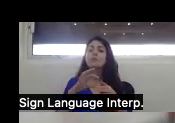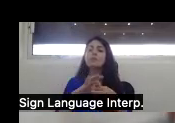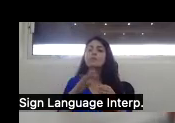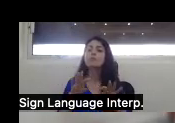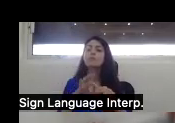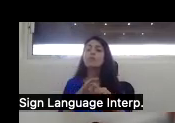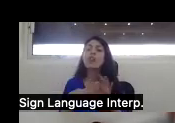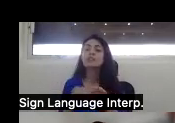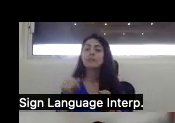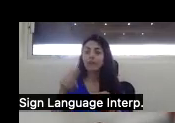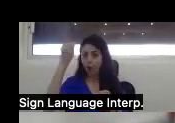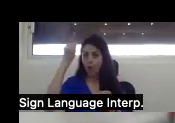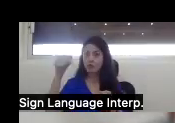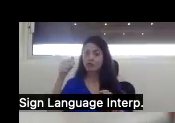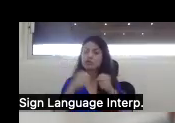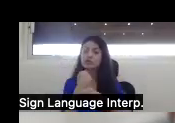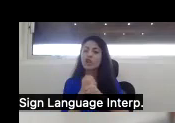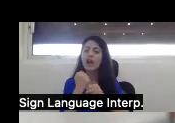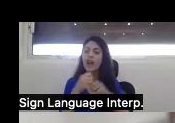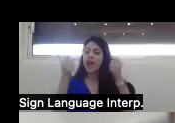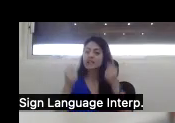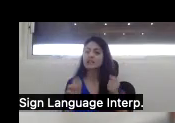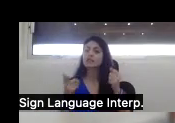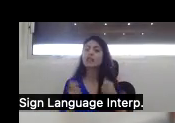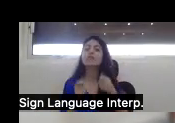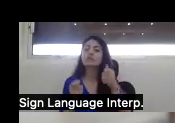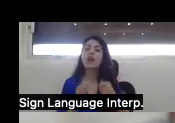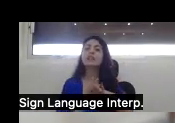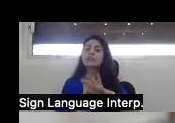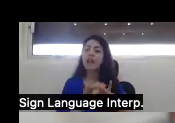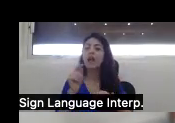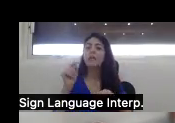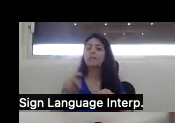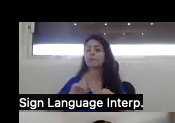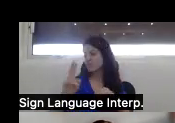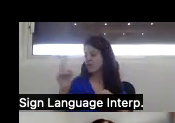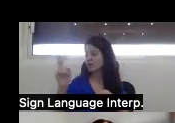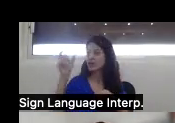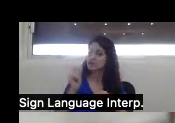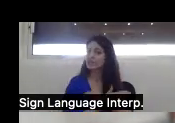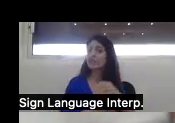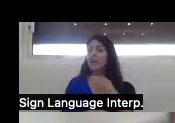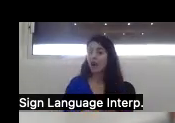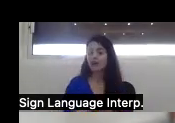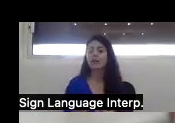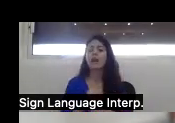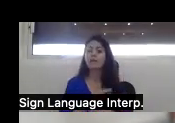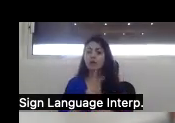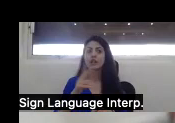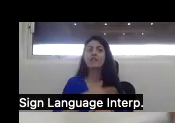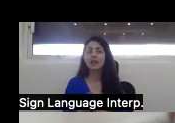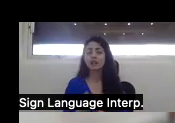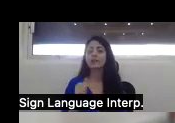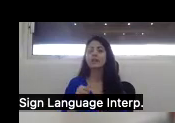these civil society organizations are really providing. That network of support is provided through these organizations.